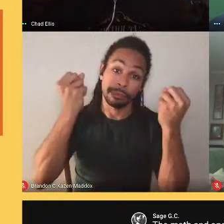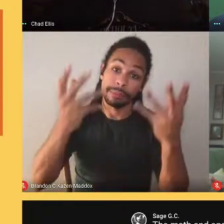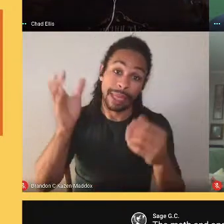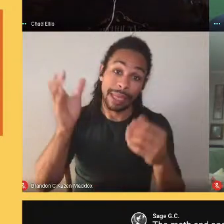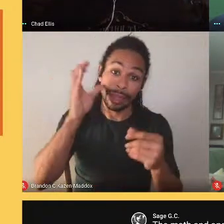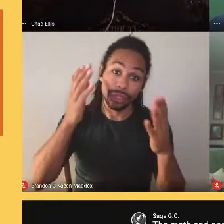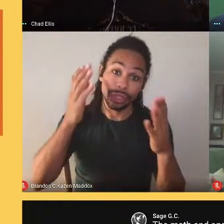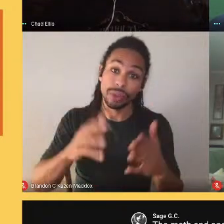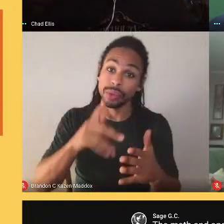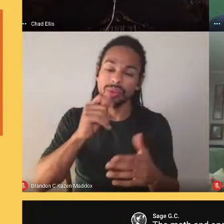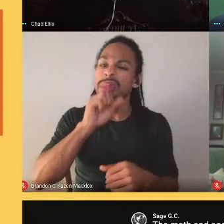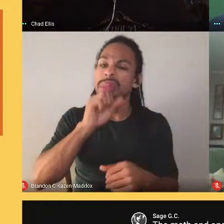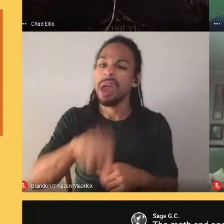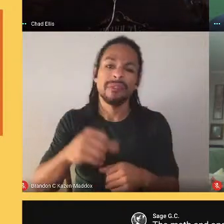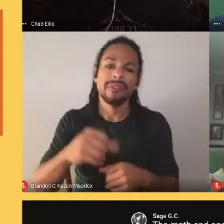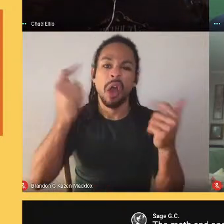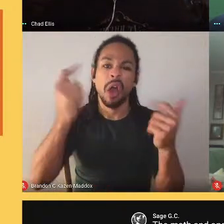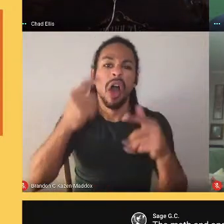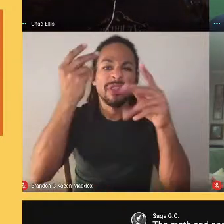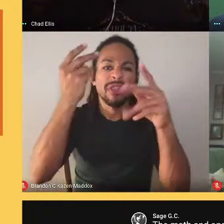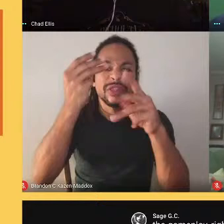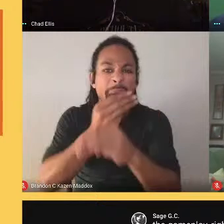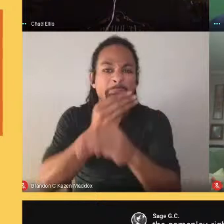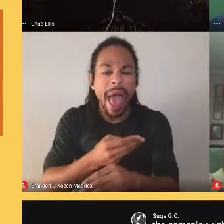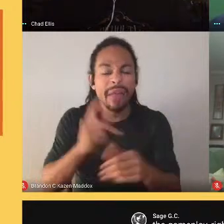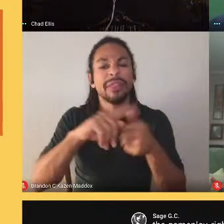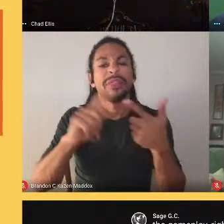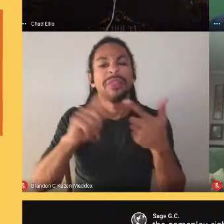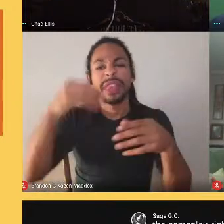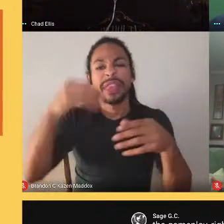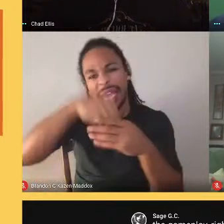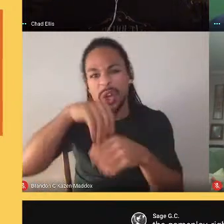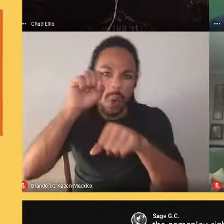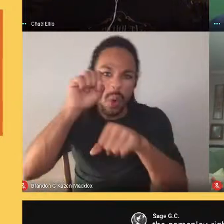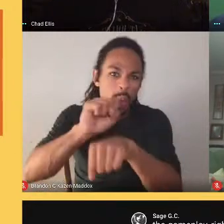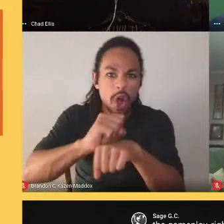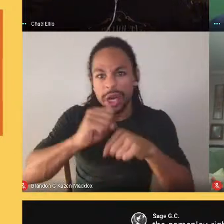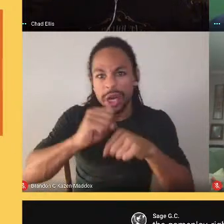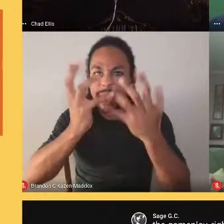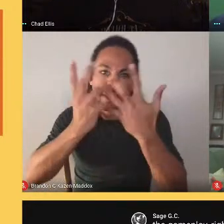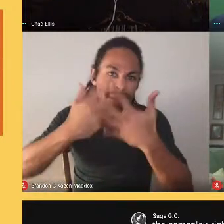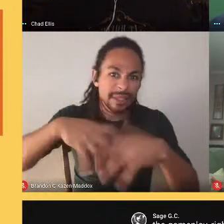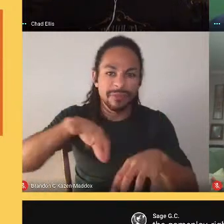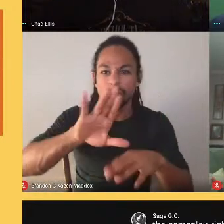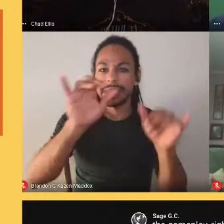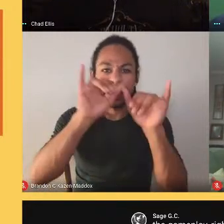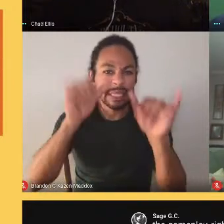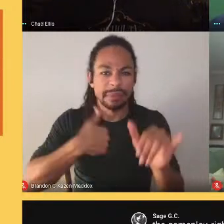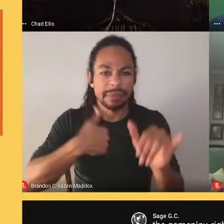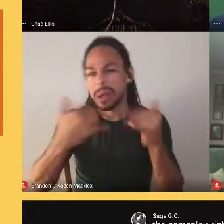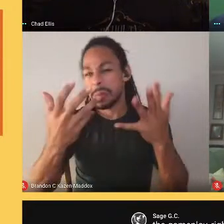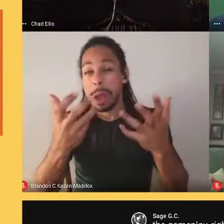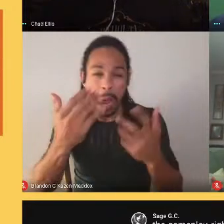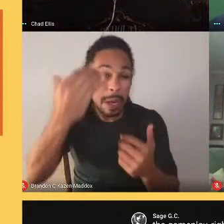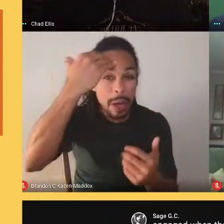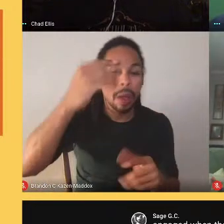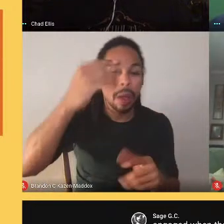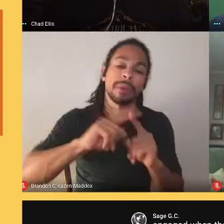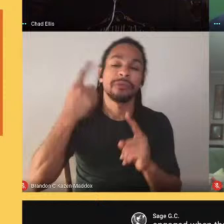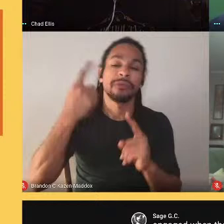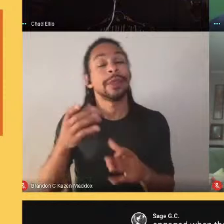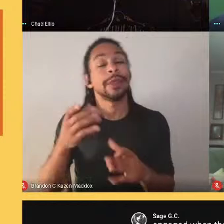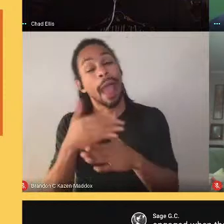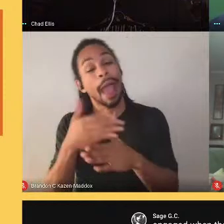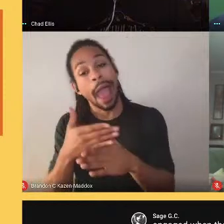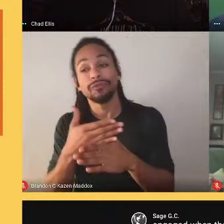math. I want to learn all about the inner workings of your system. But I would say for like the average listener, it's people just